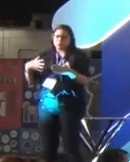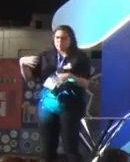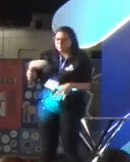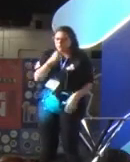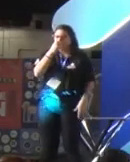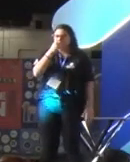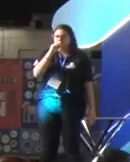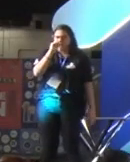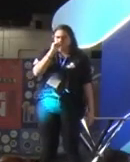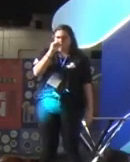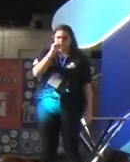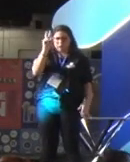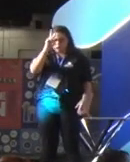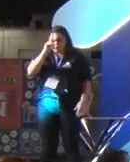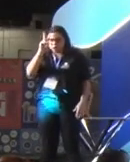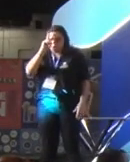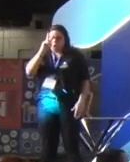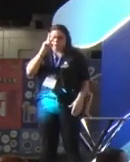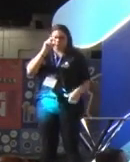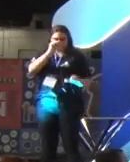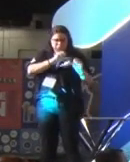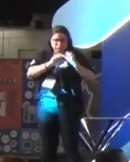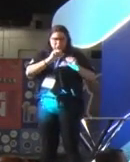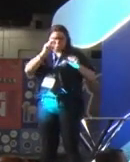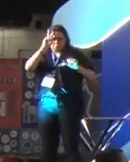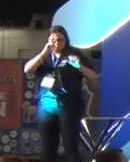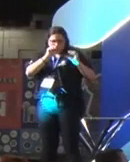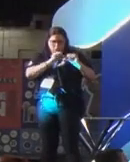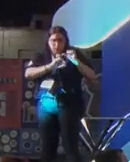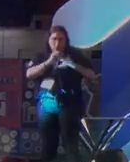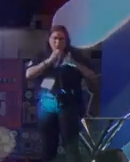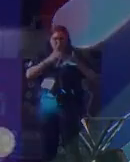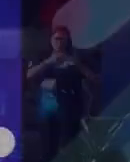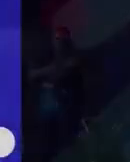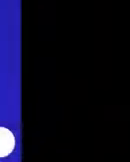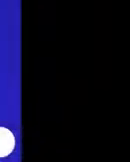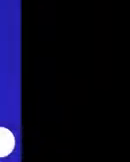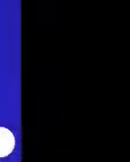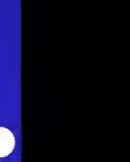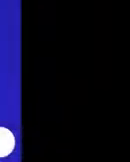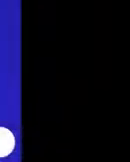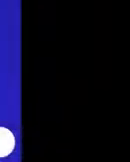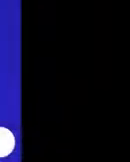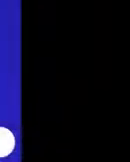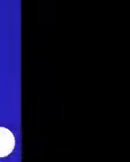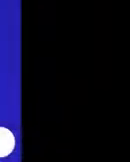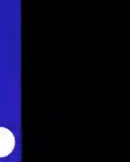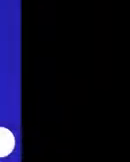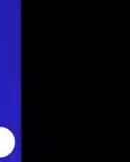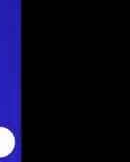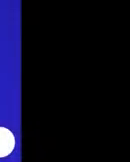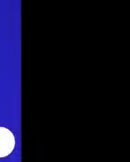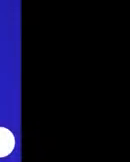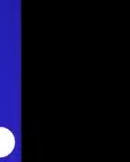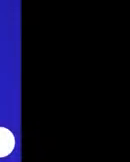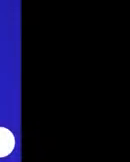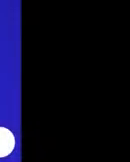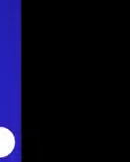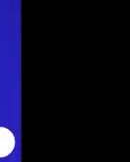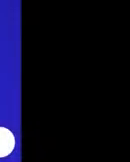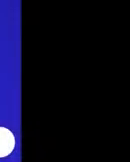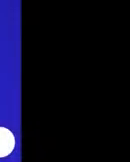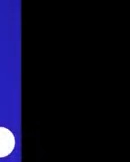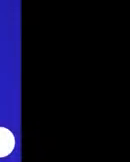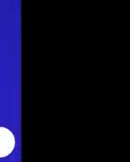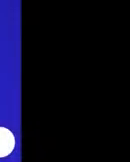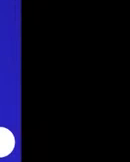the conversation. This is a still from an animation that I made, and I use it with kids. I'm trying to get them to